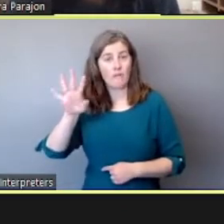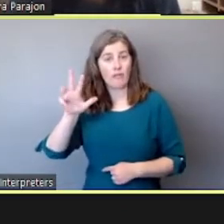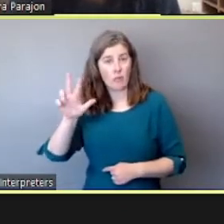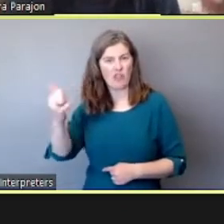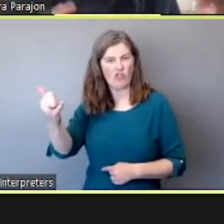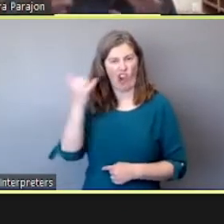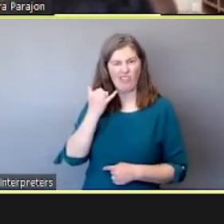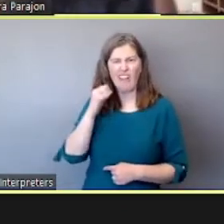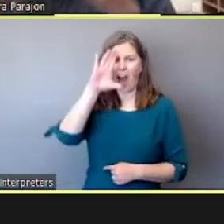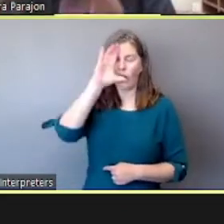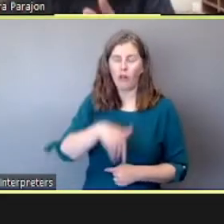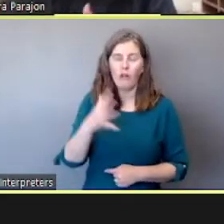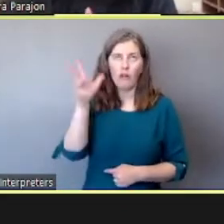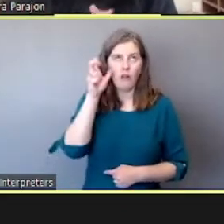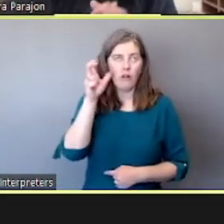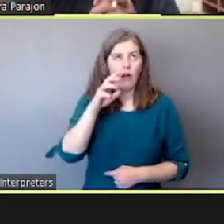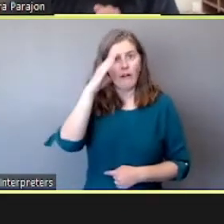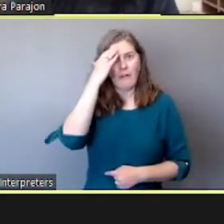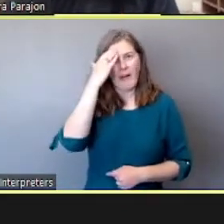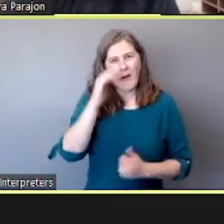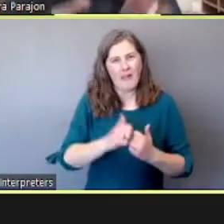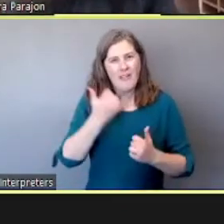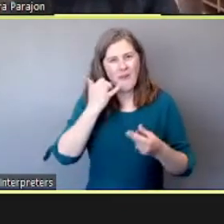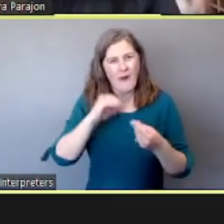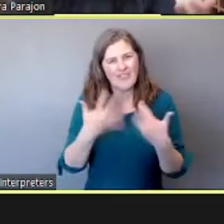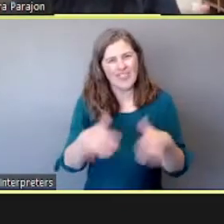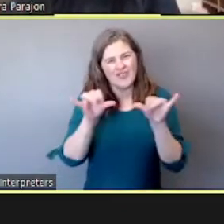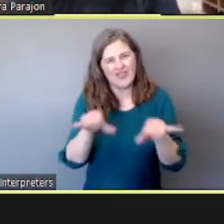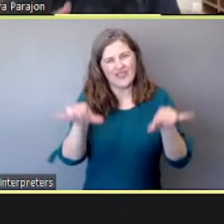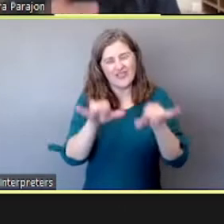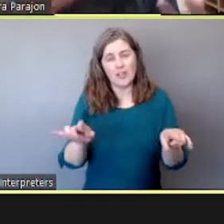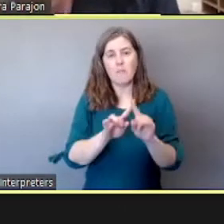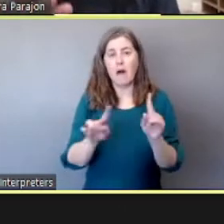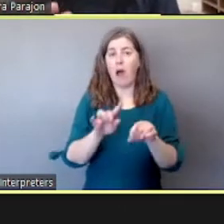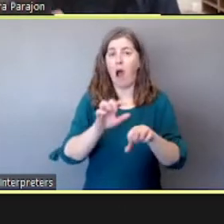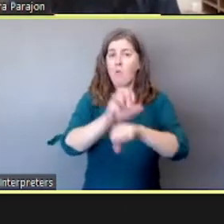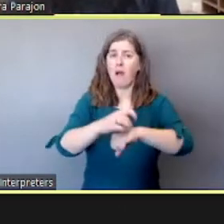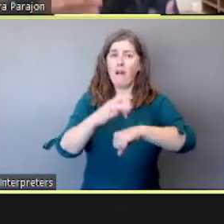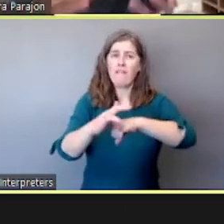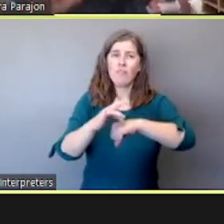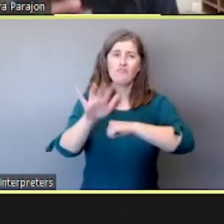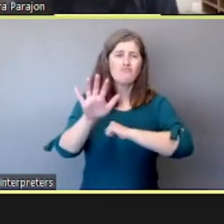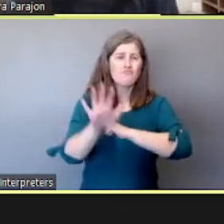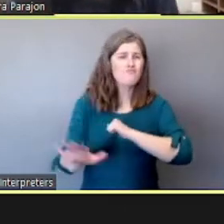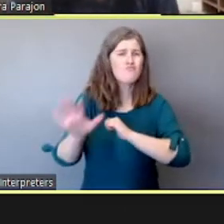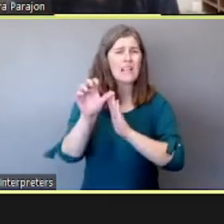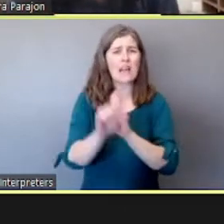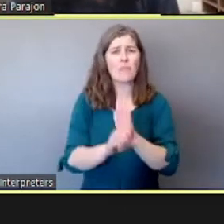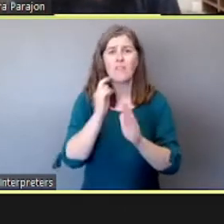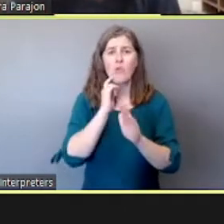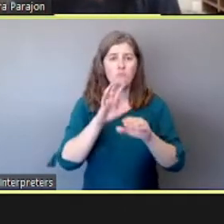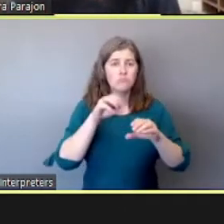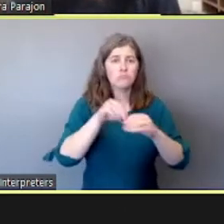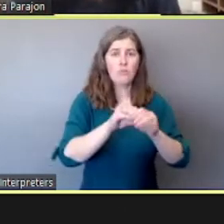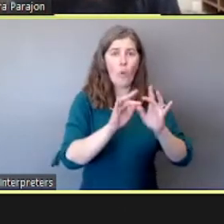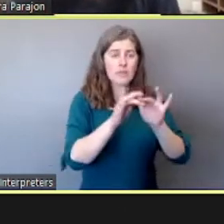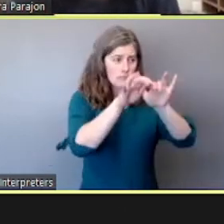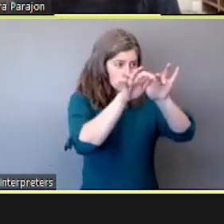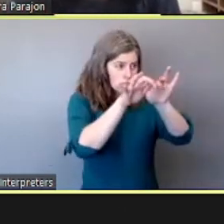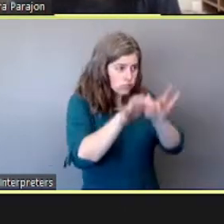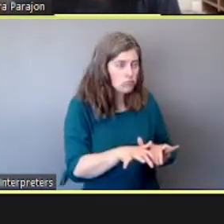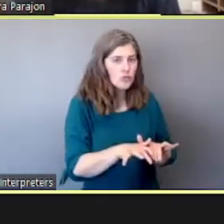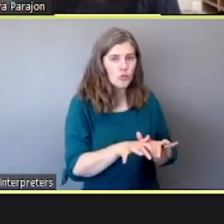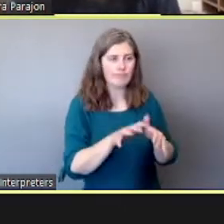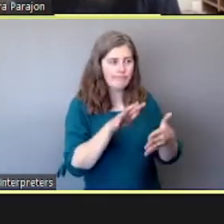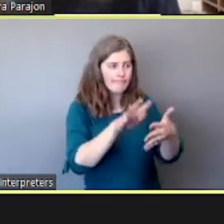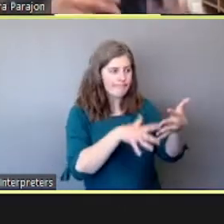1-855-600-3453. I know you guys are probably really familiar with this now, but appointments are available statewide. So when you get on the website, you can schedule